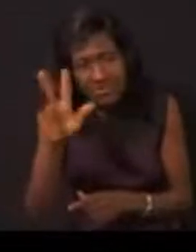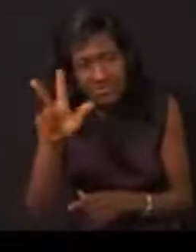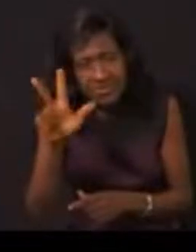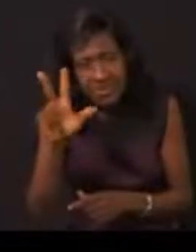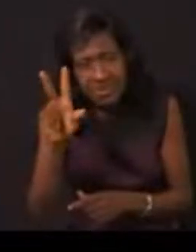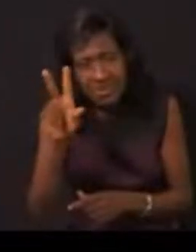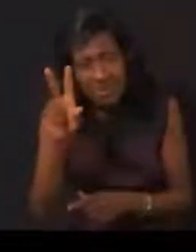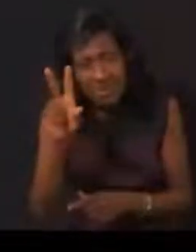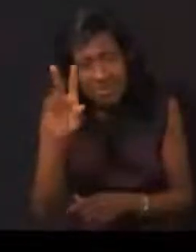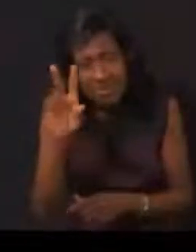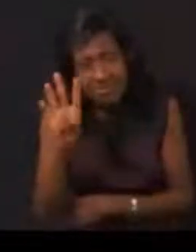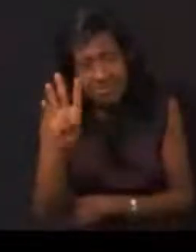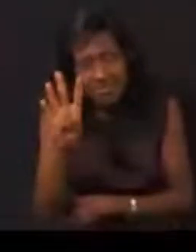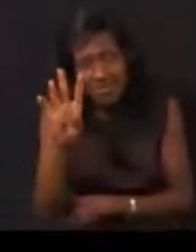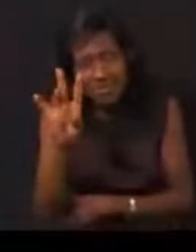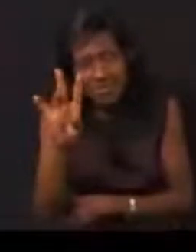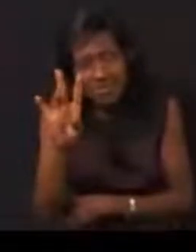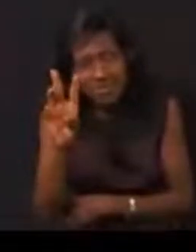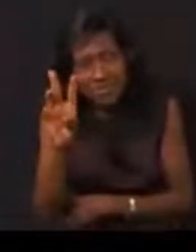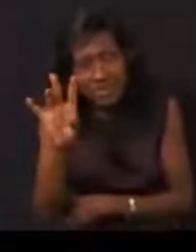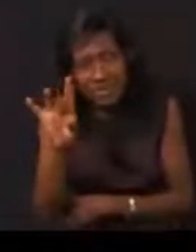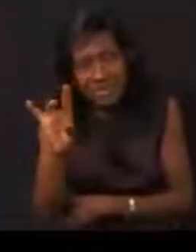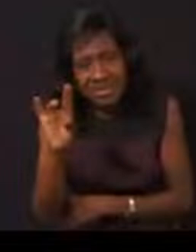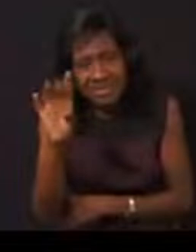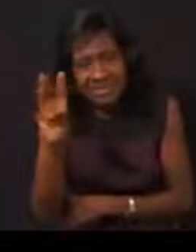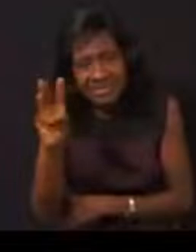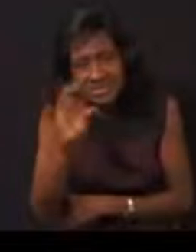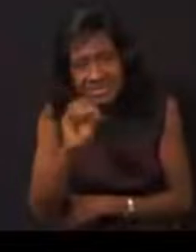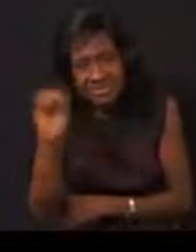1-800-534-8600, or you can email them at